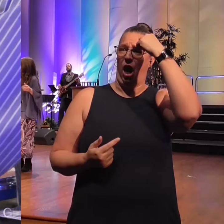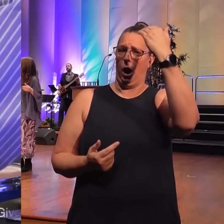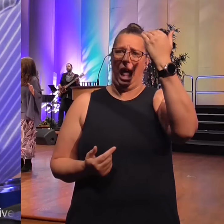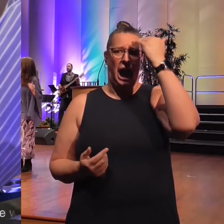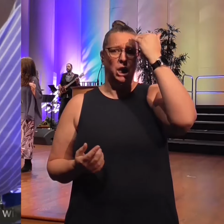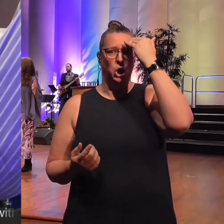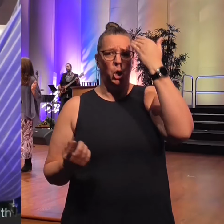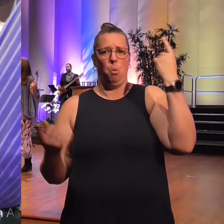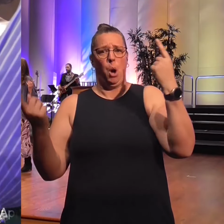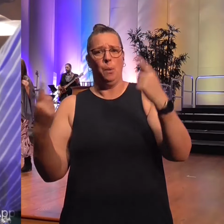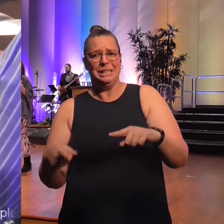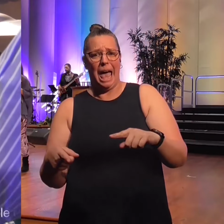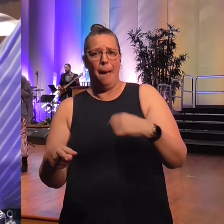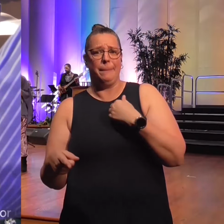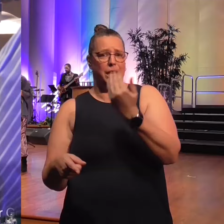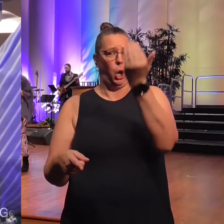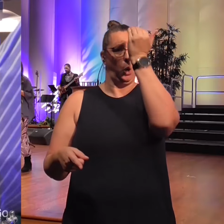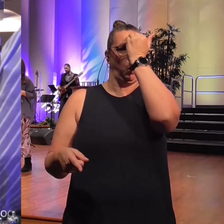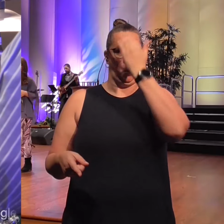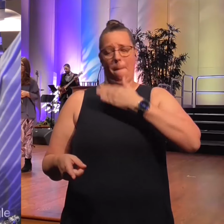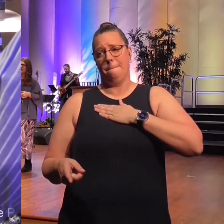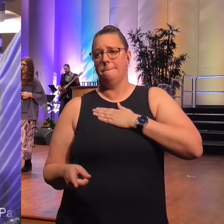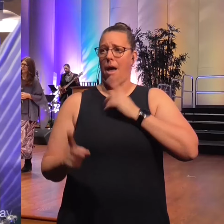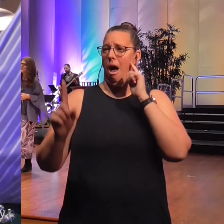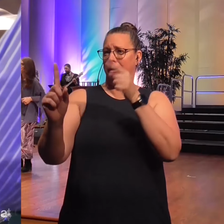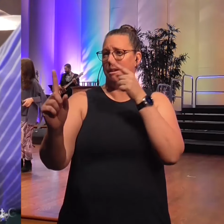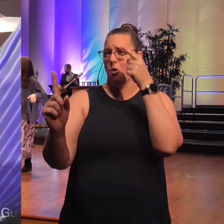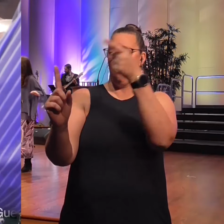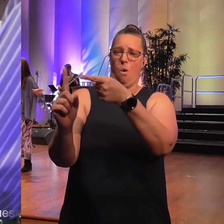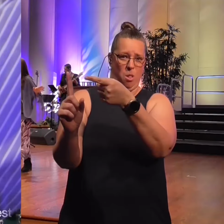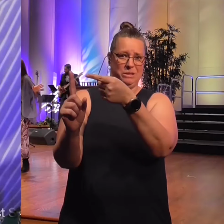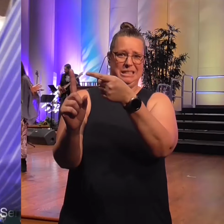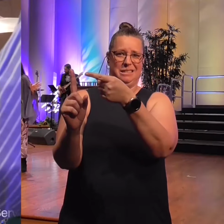was headed and knew my desire.